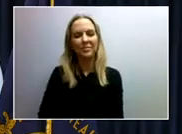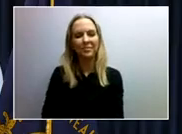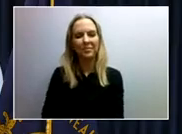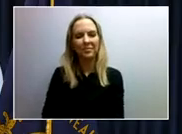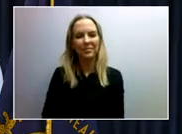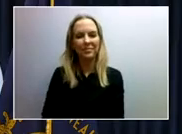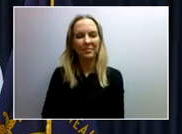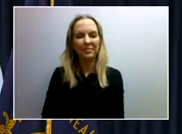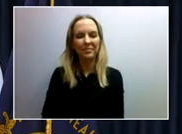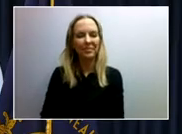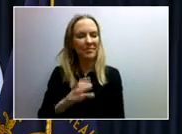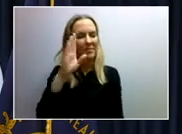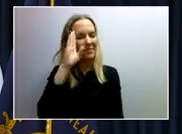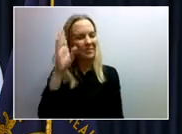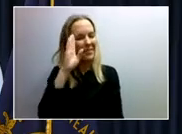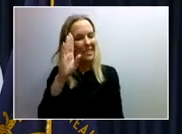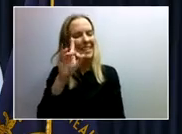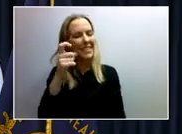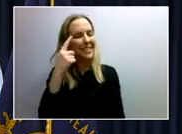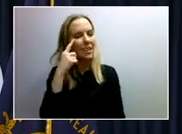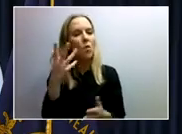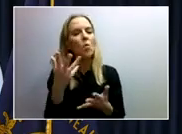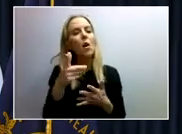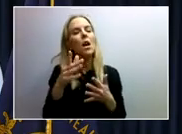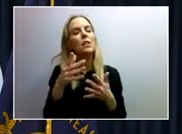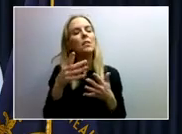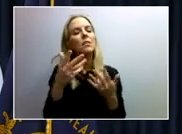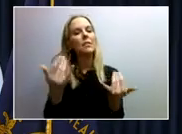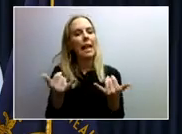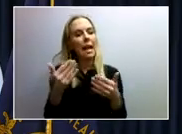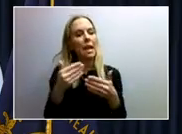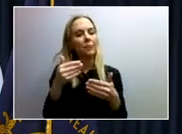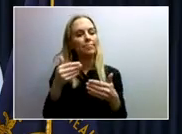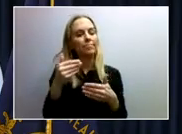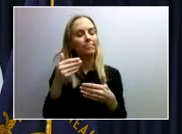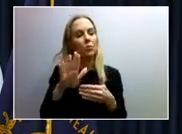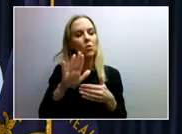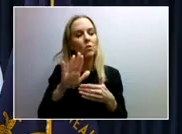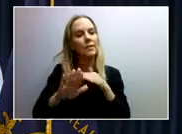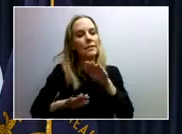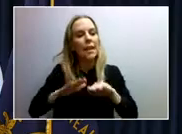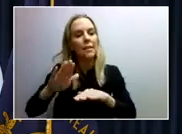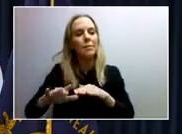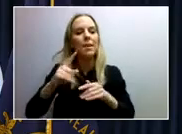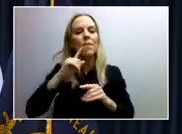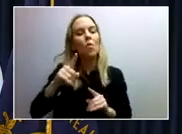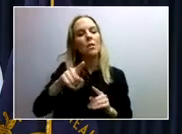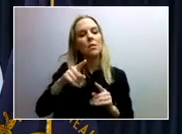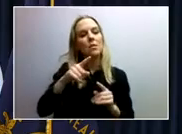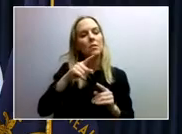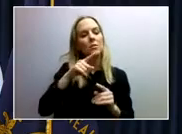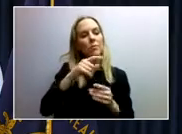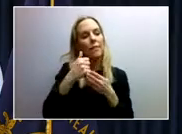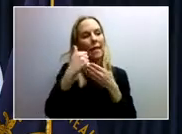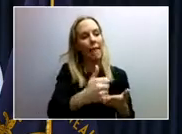Yes, Governor, what steps are you prepared to take to supplement or help hospitals if they need